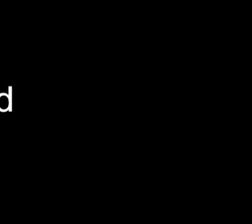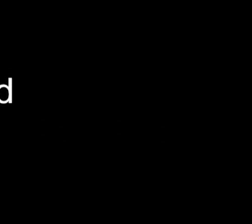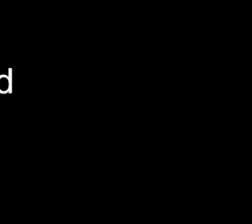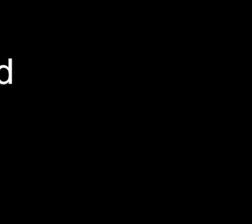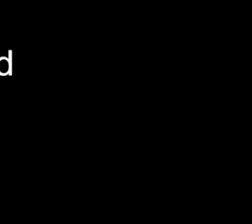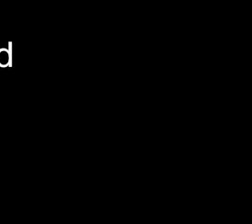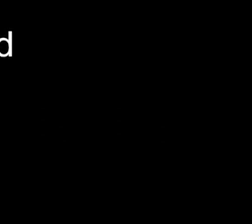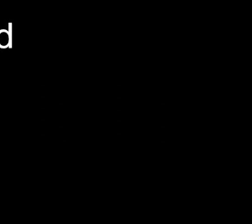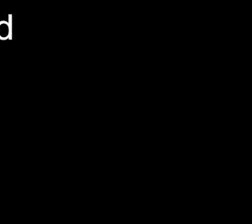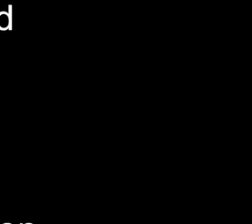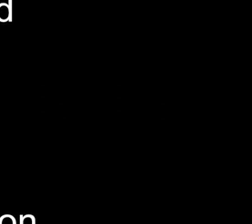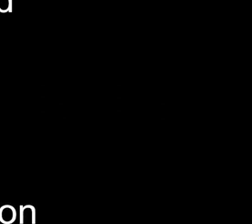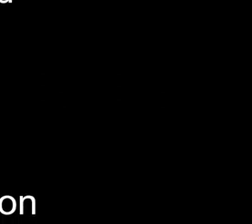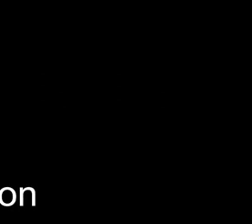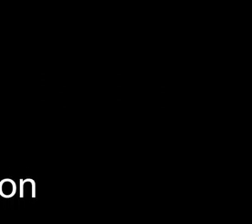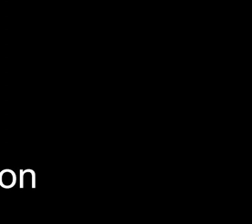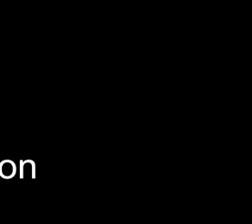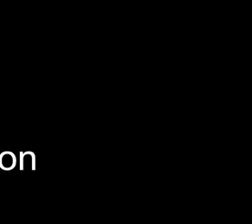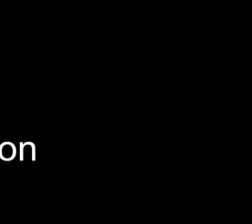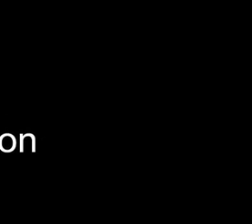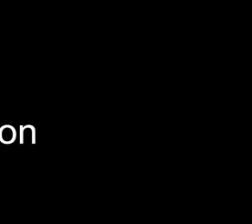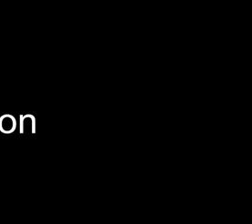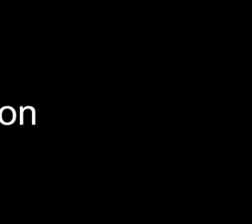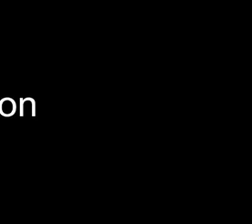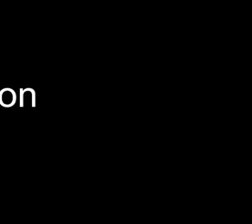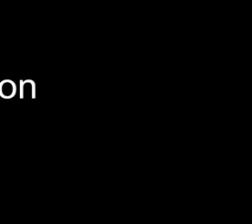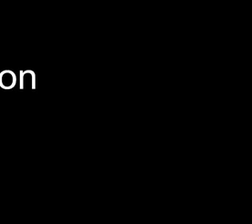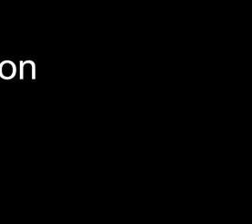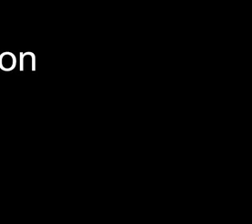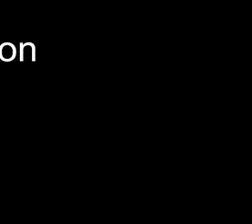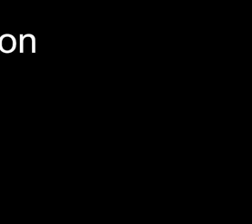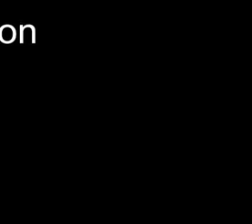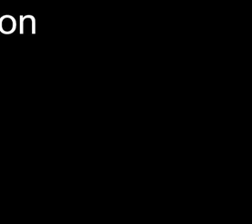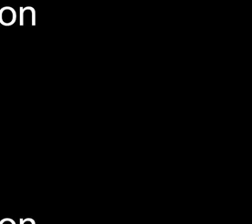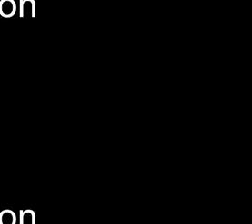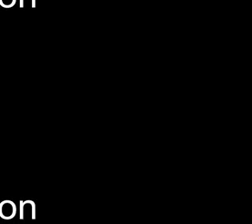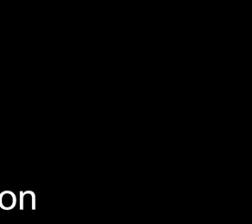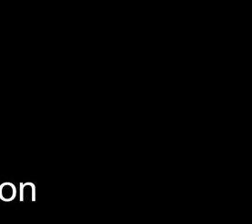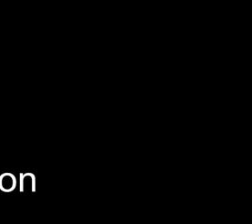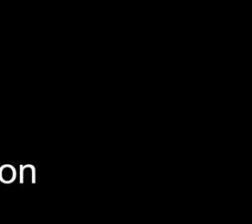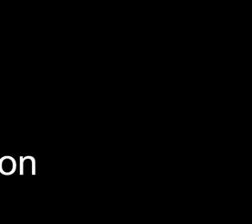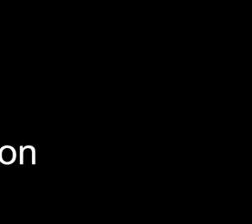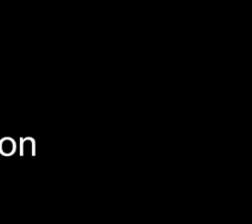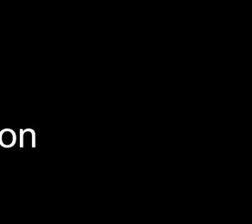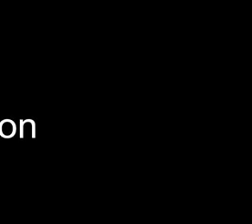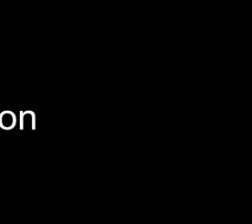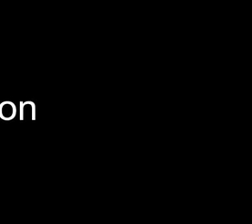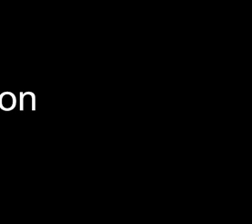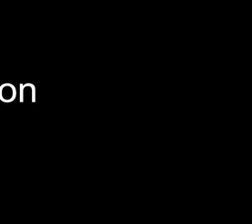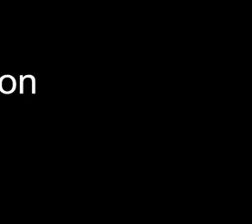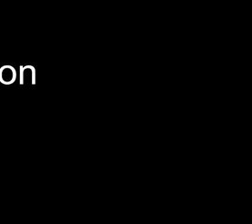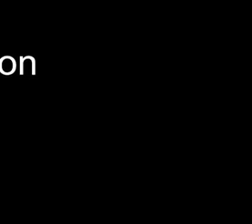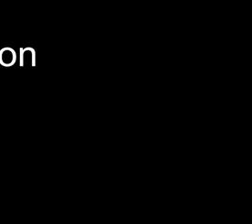for top surgery as a transgender guy and both my struggle with anorexia and my devastation when the insurance denied coverage of my